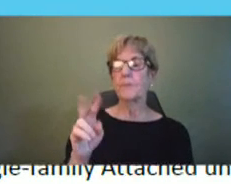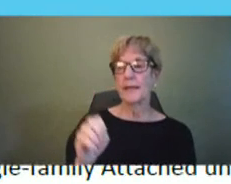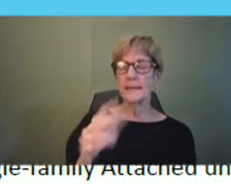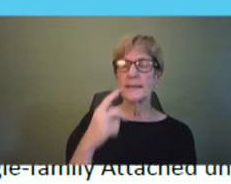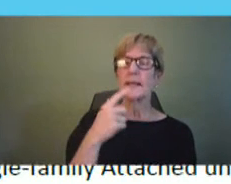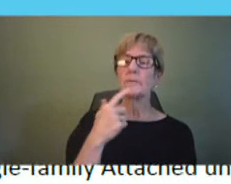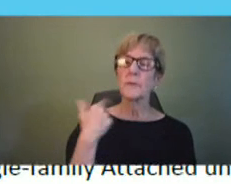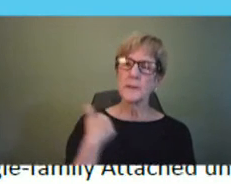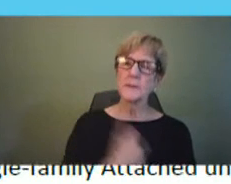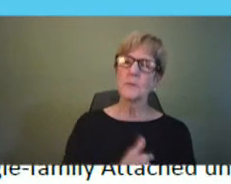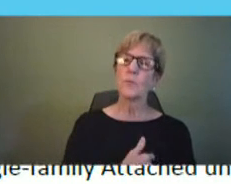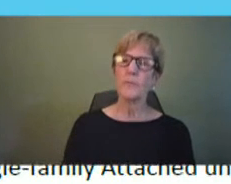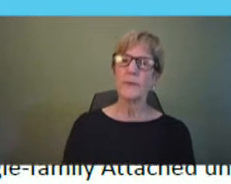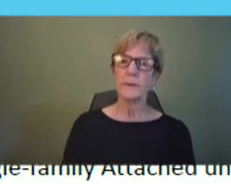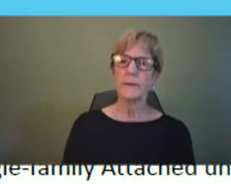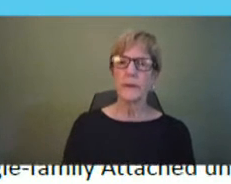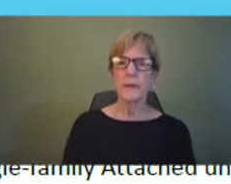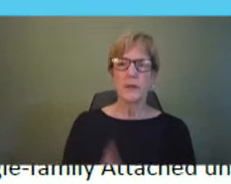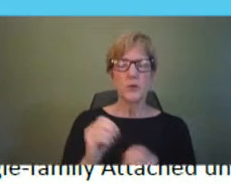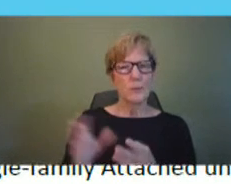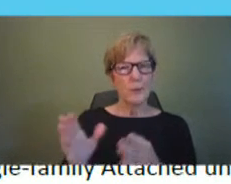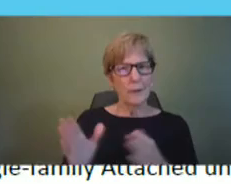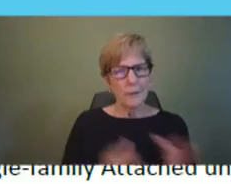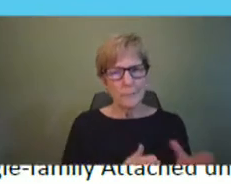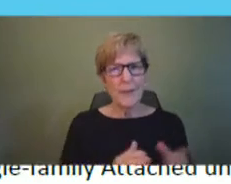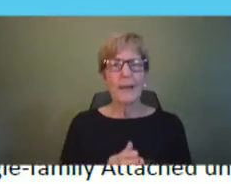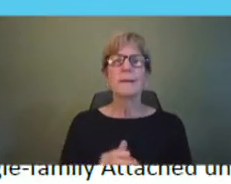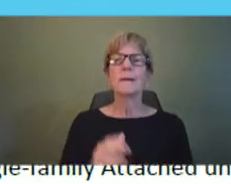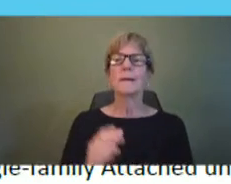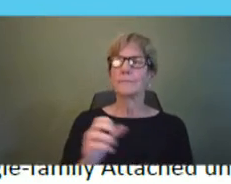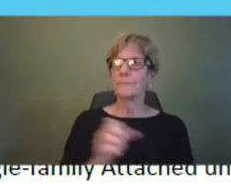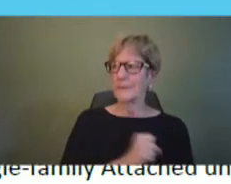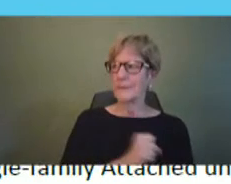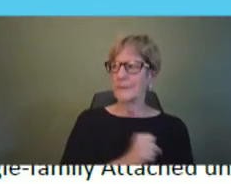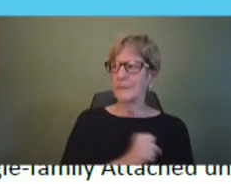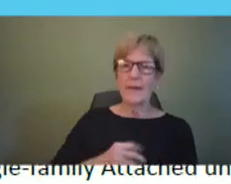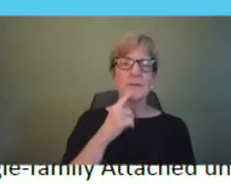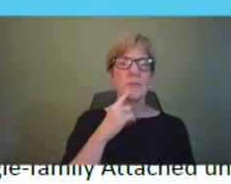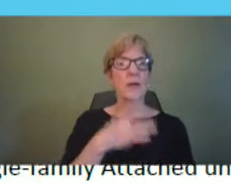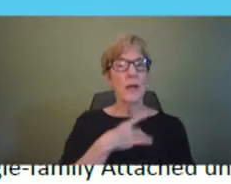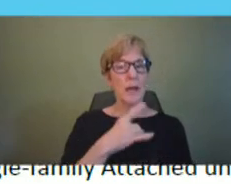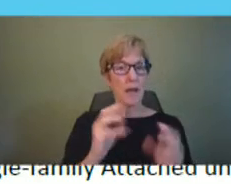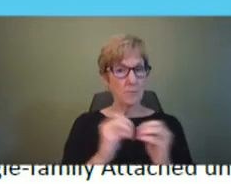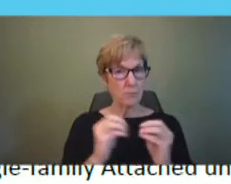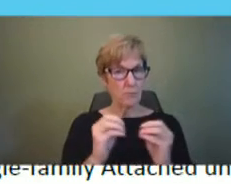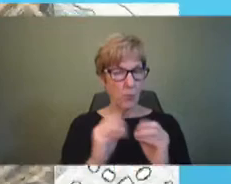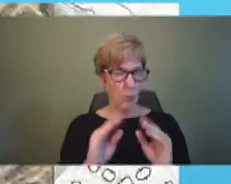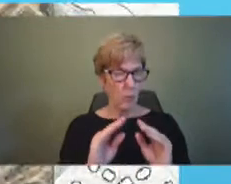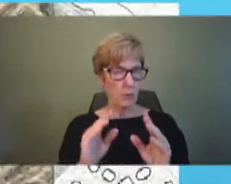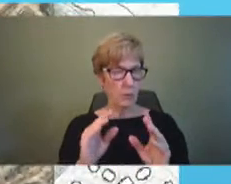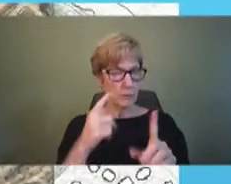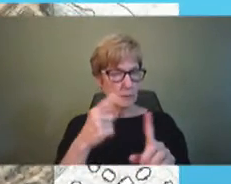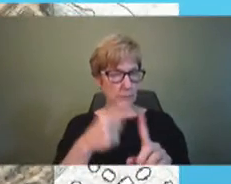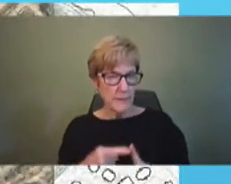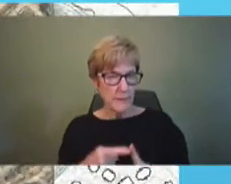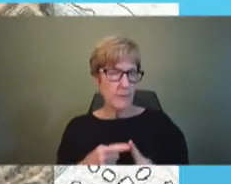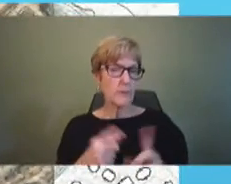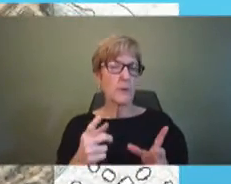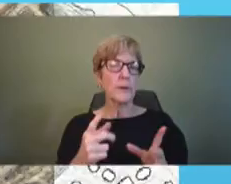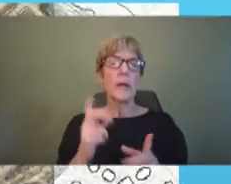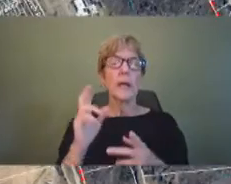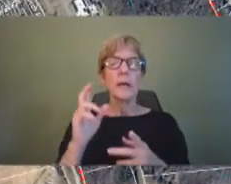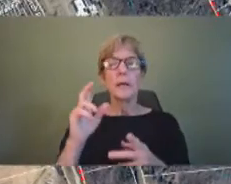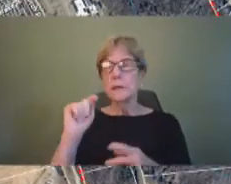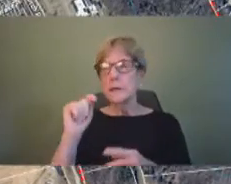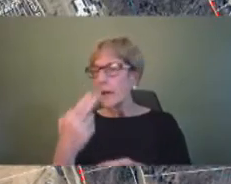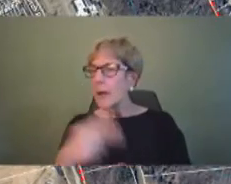with the the heavy lifting the big Parts uh staff has indicated they'd like a little more information on the uh housing types can